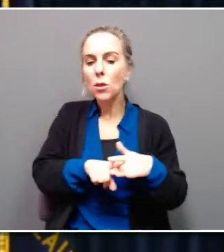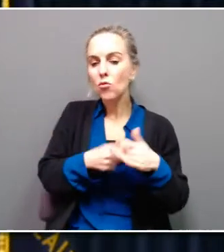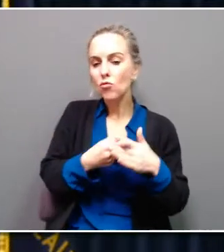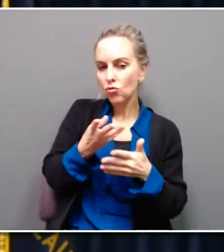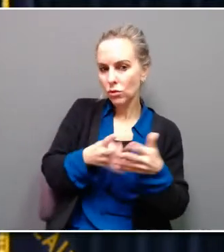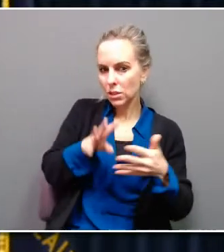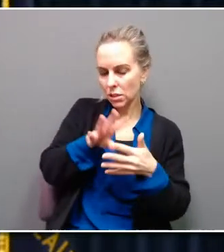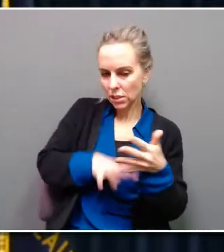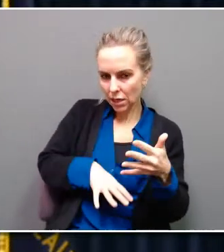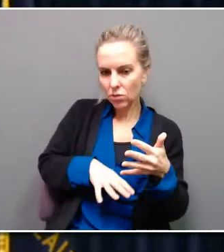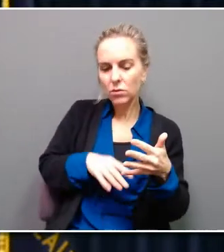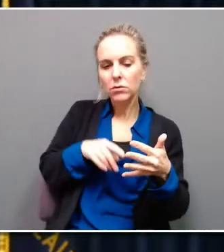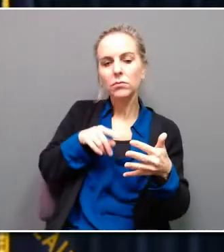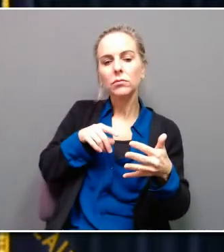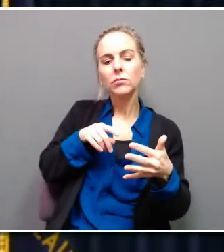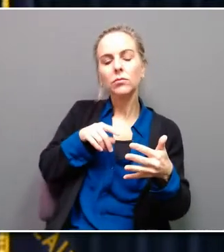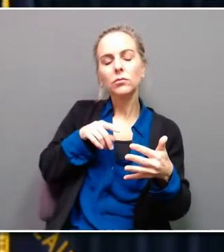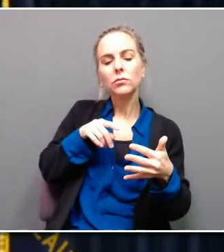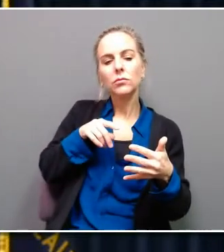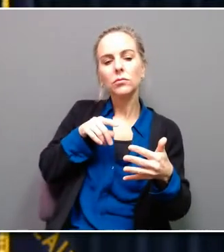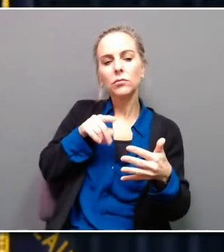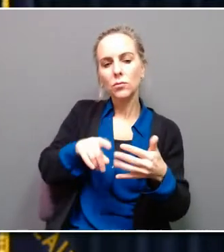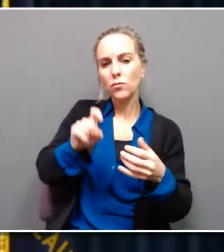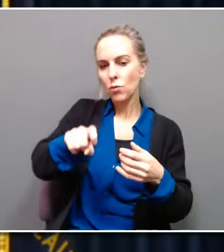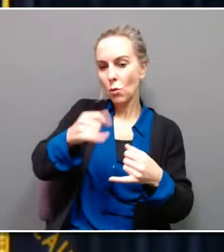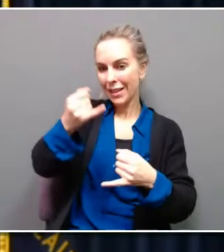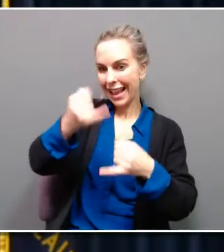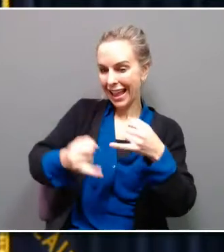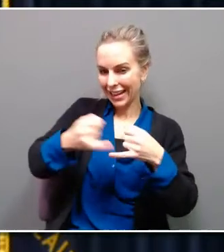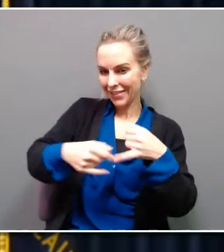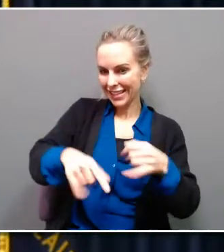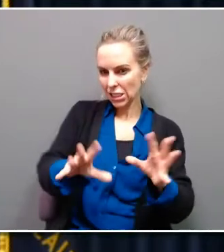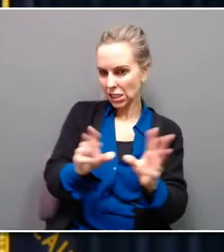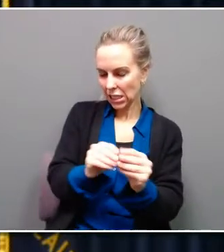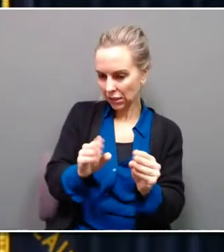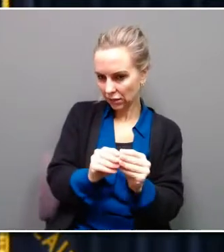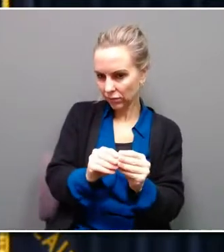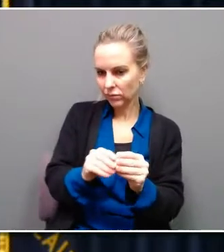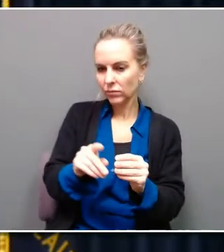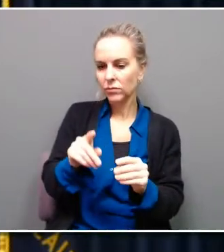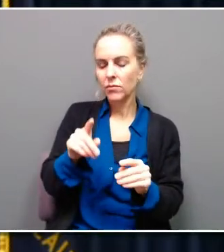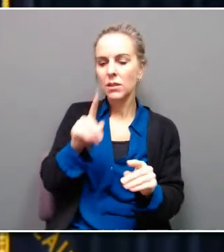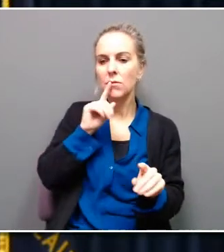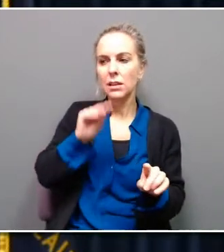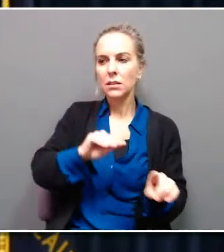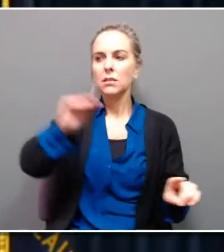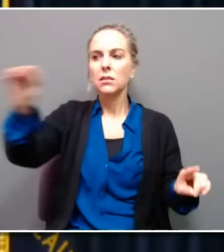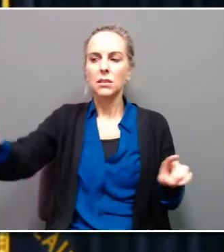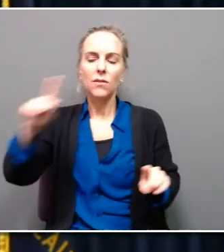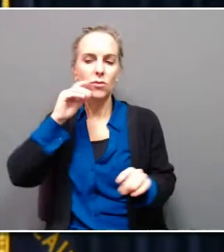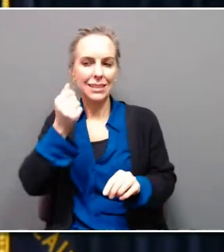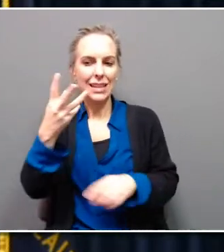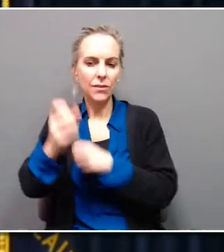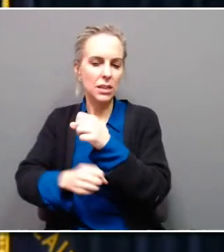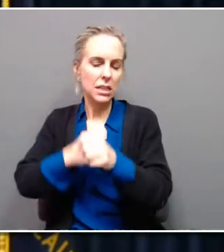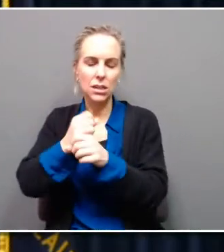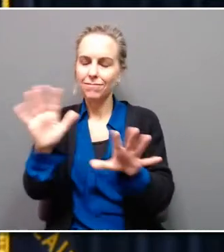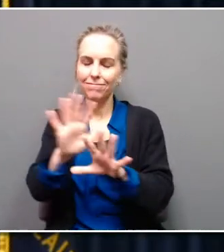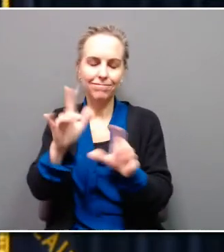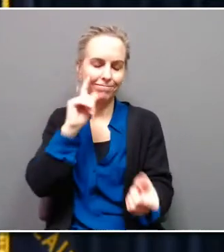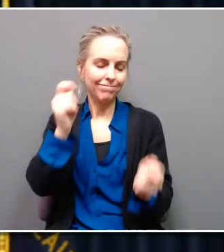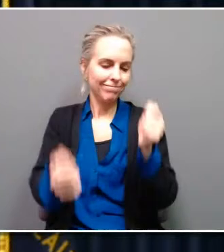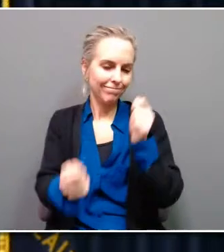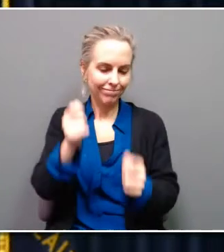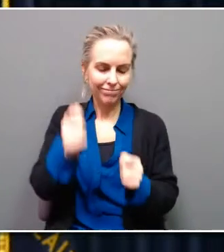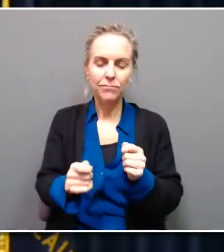had everybody out at the end of this session and out for several years. That schedule will be modified. If we